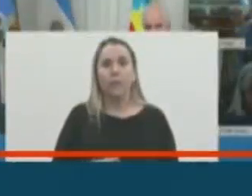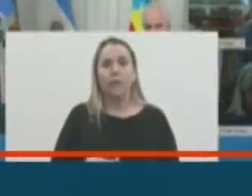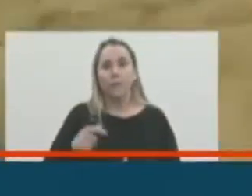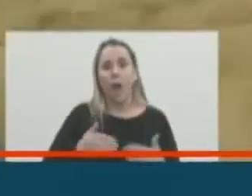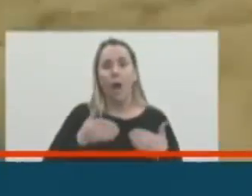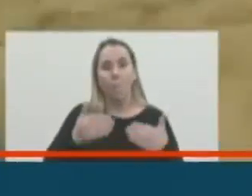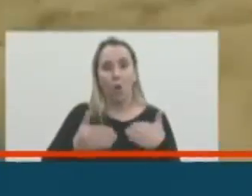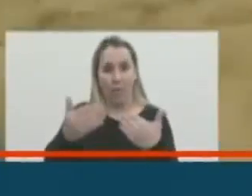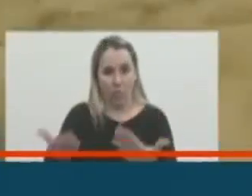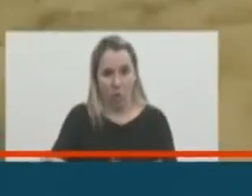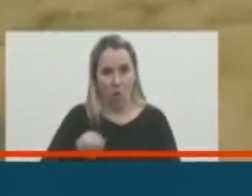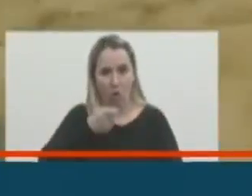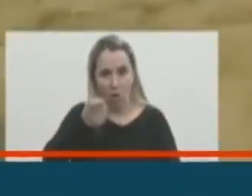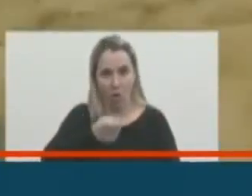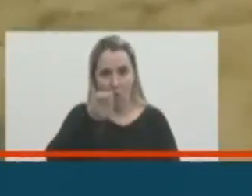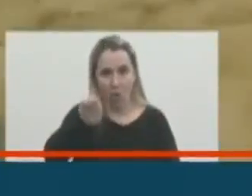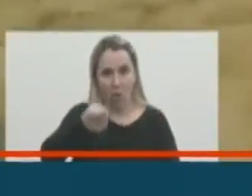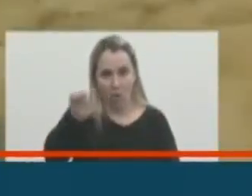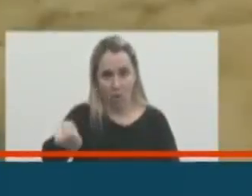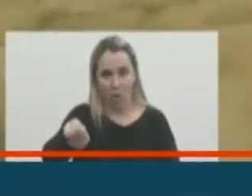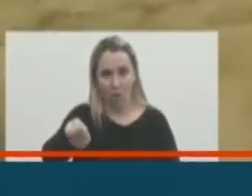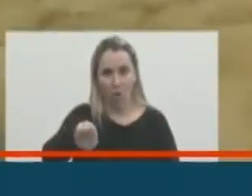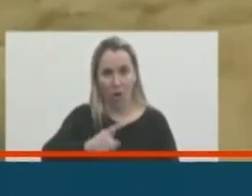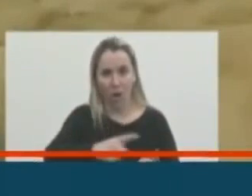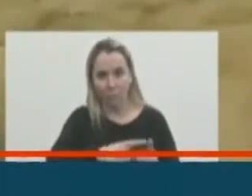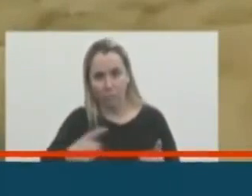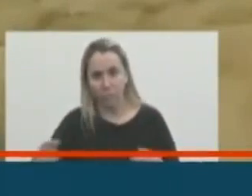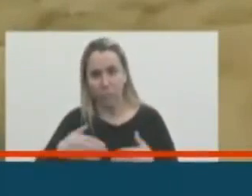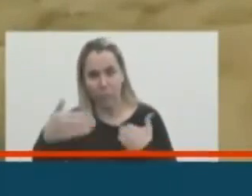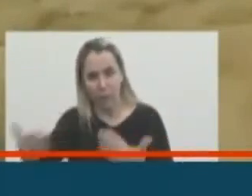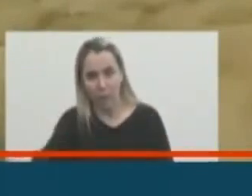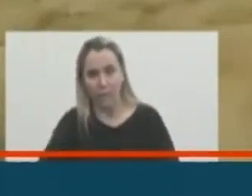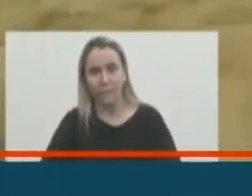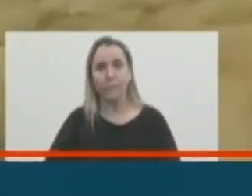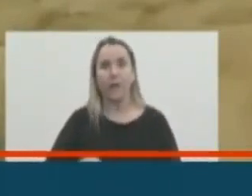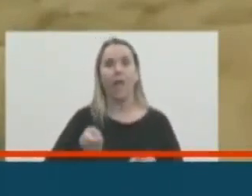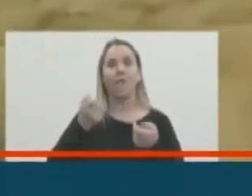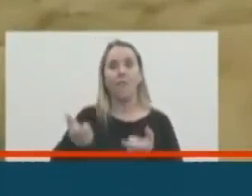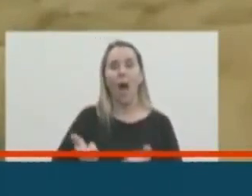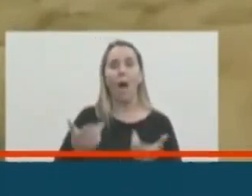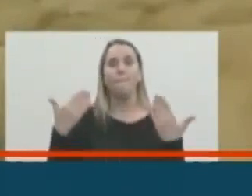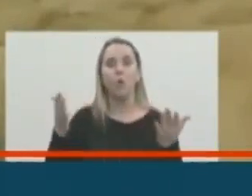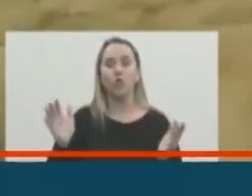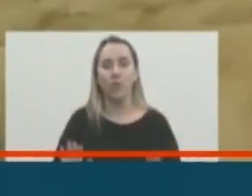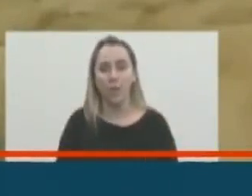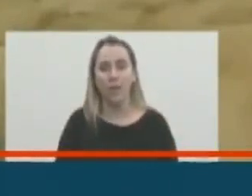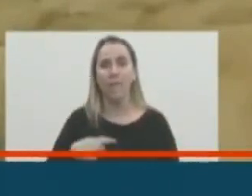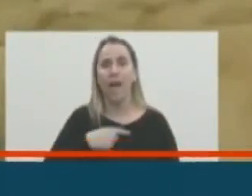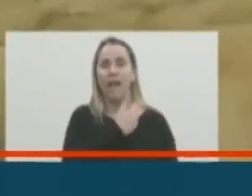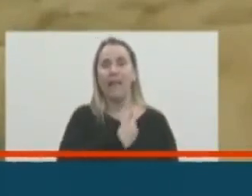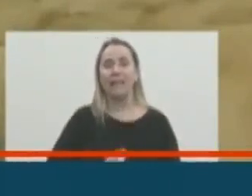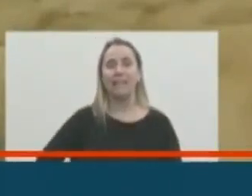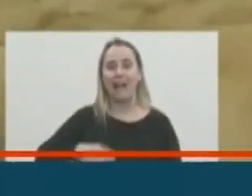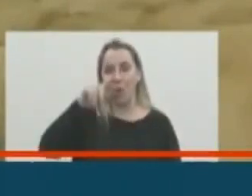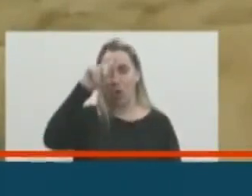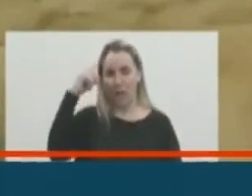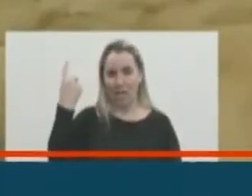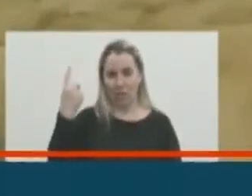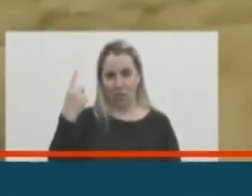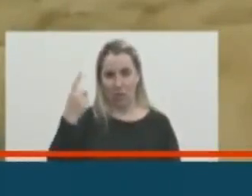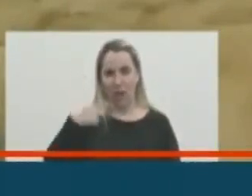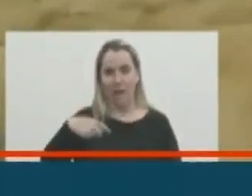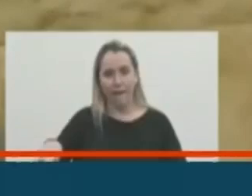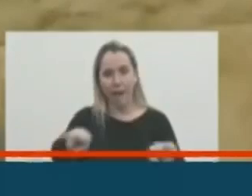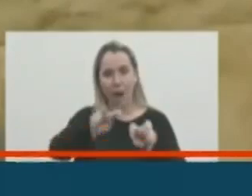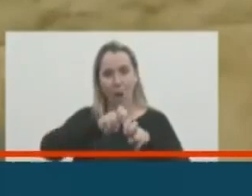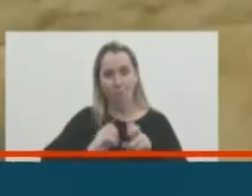Mr. President, this is an extension of a moratorium which gives the possibility to the national state to raise more funds and for the people